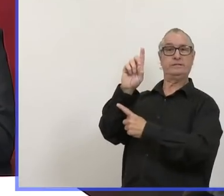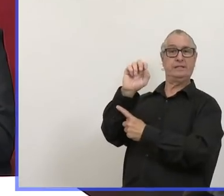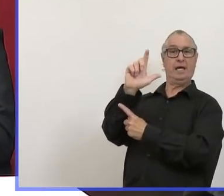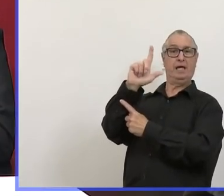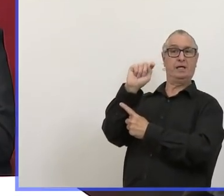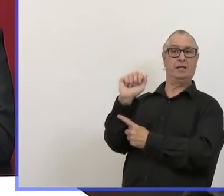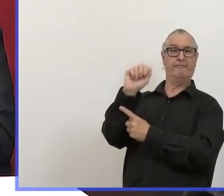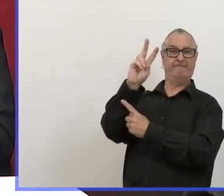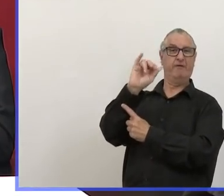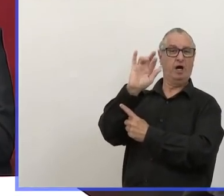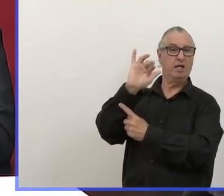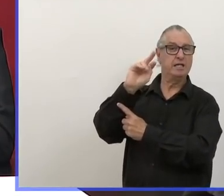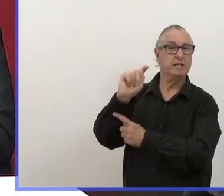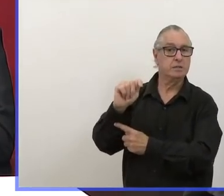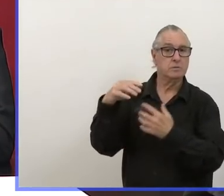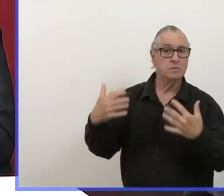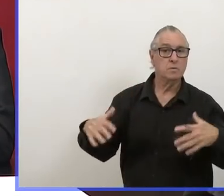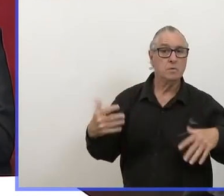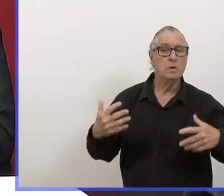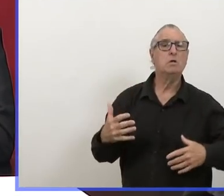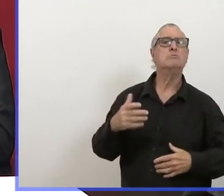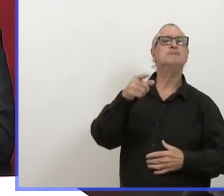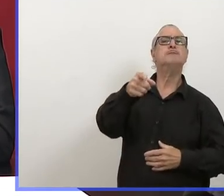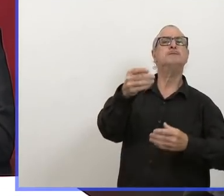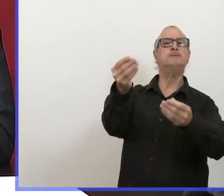on what this variant is?